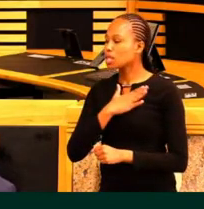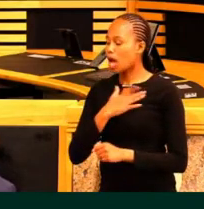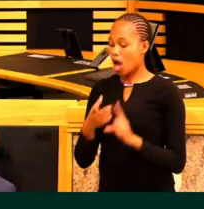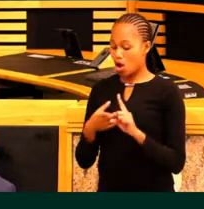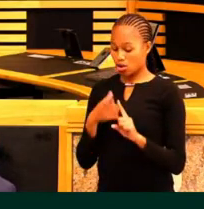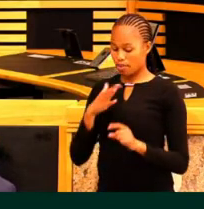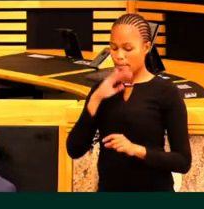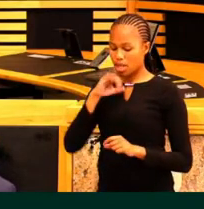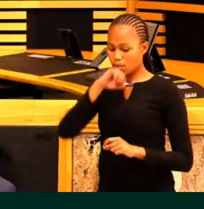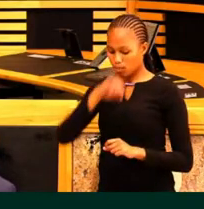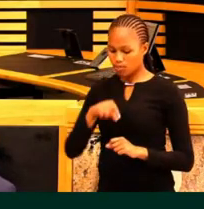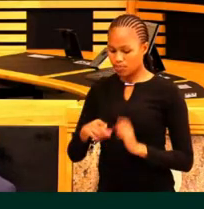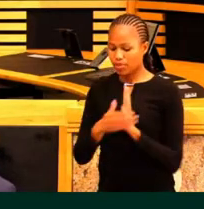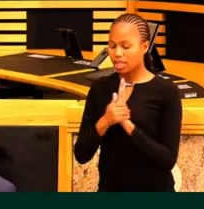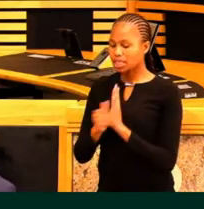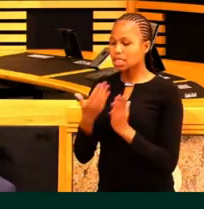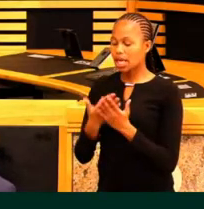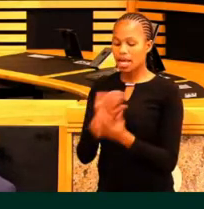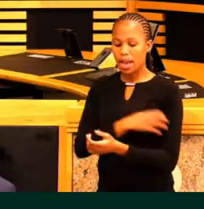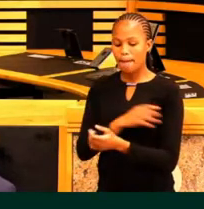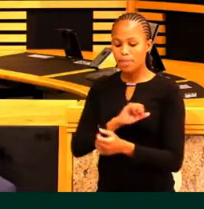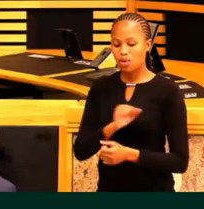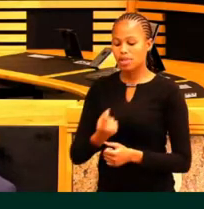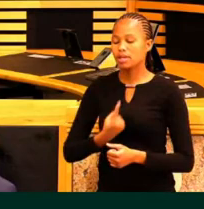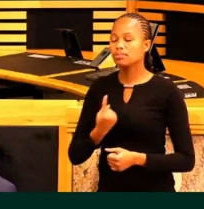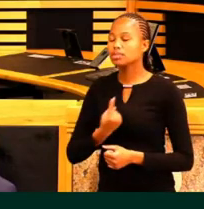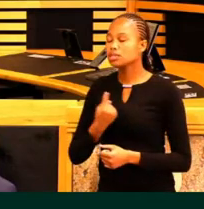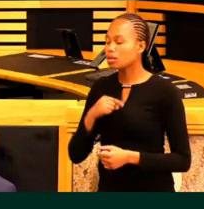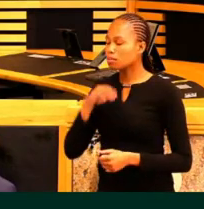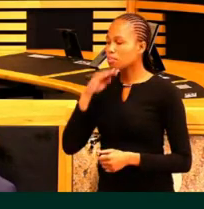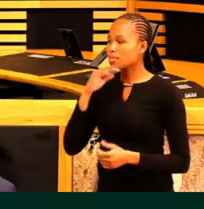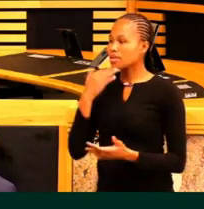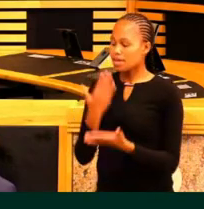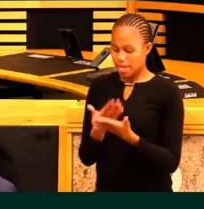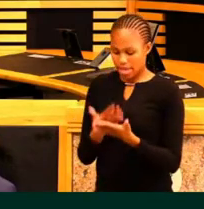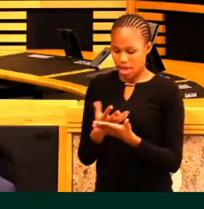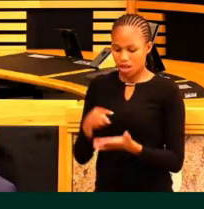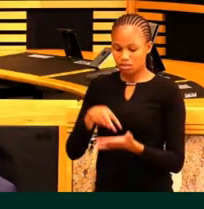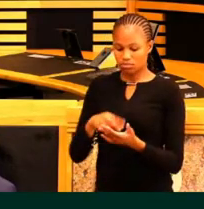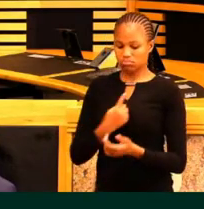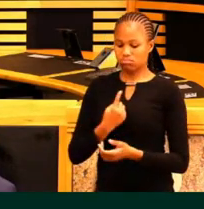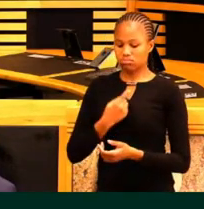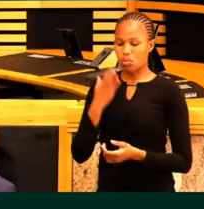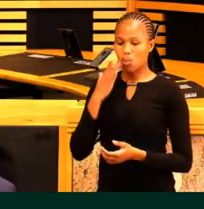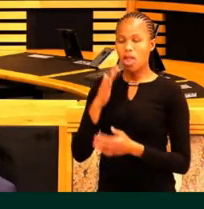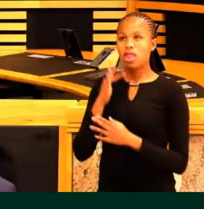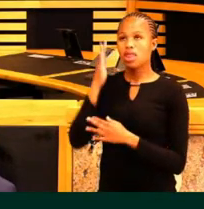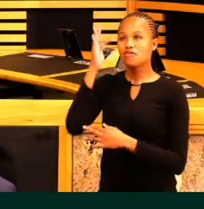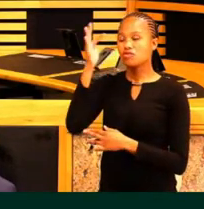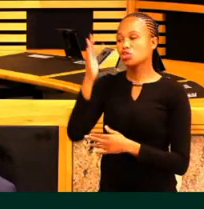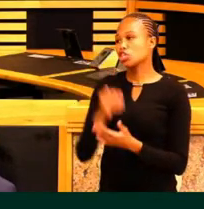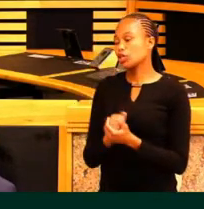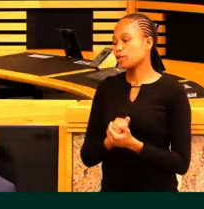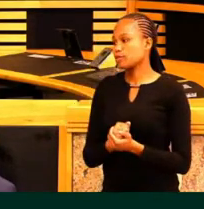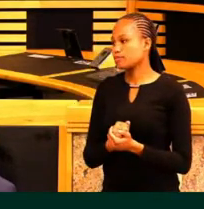so that they could Empower themselves and also be able Google in the future